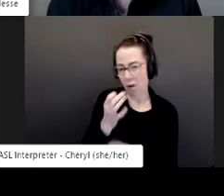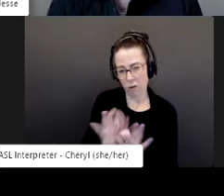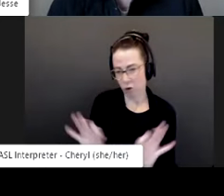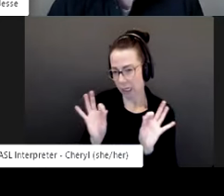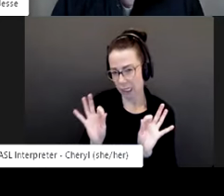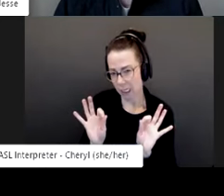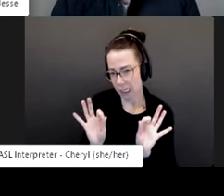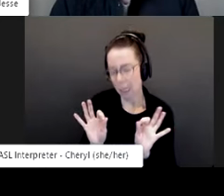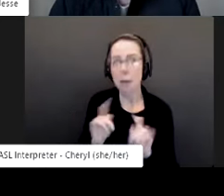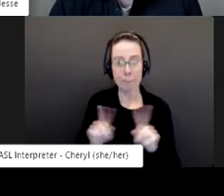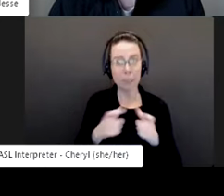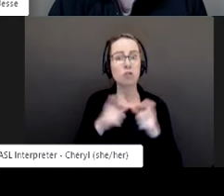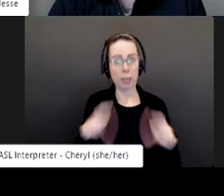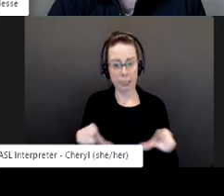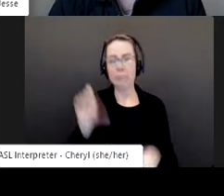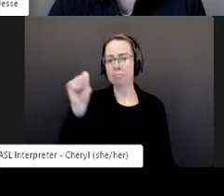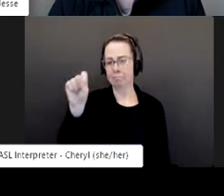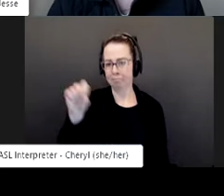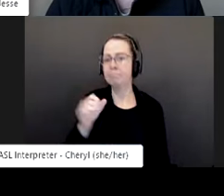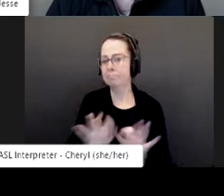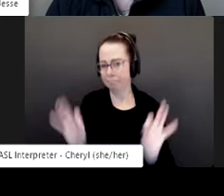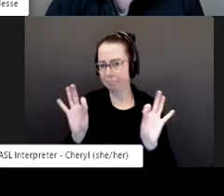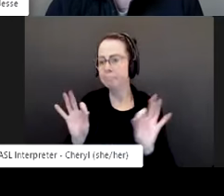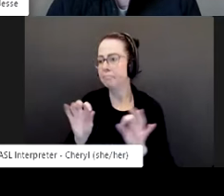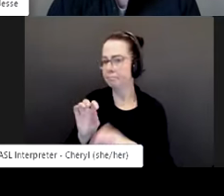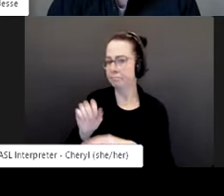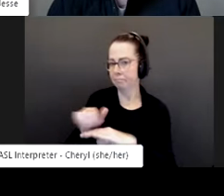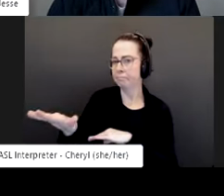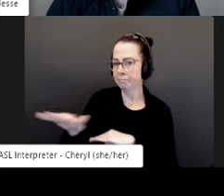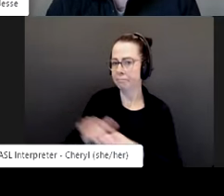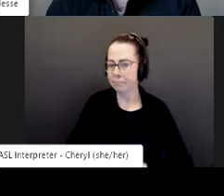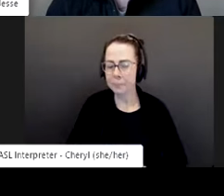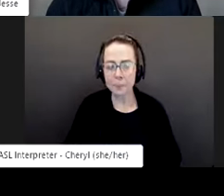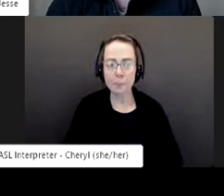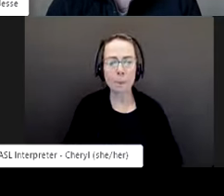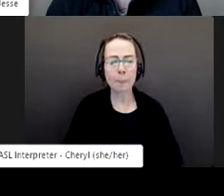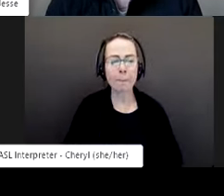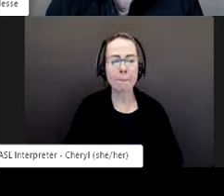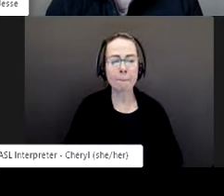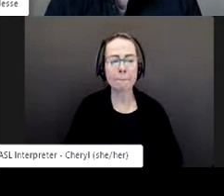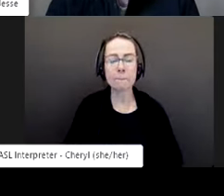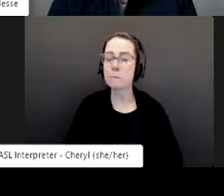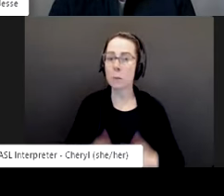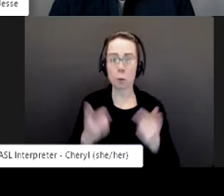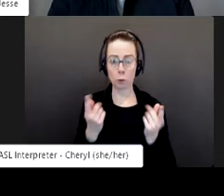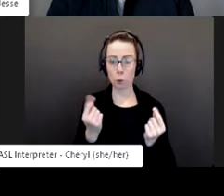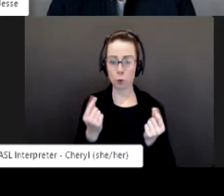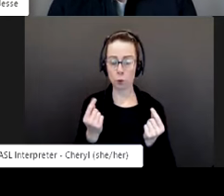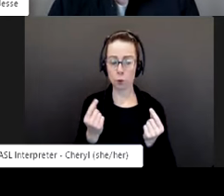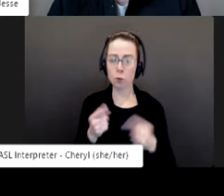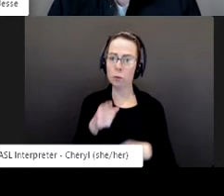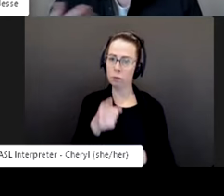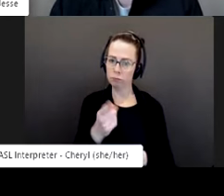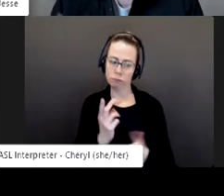are generally free. And all you need to do when you want to send money to someone is, first of all, sign up yourself.